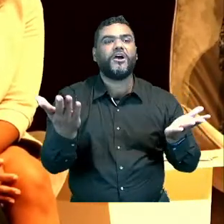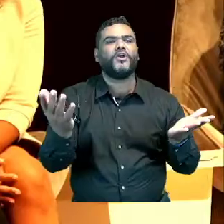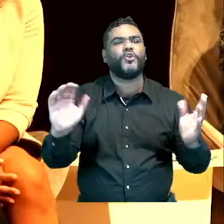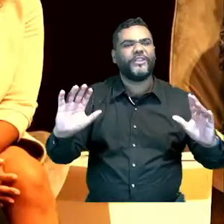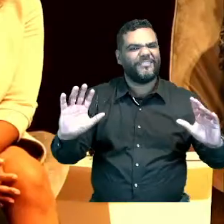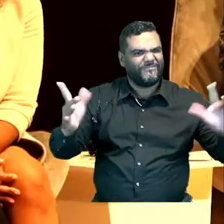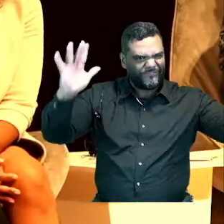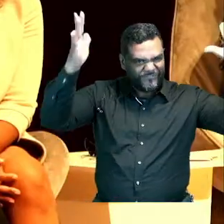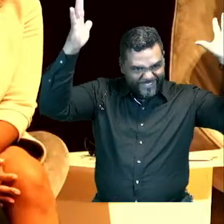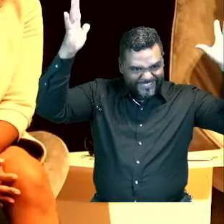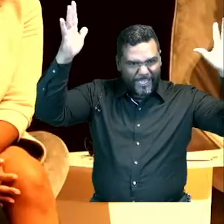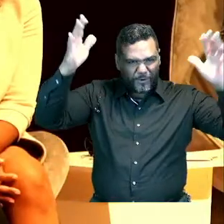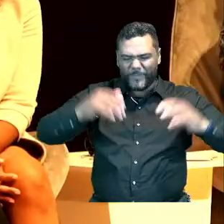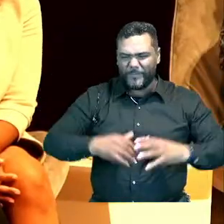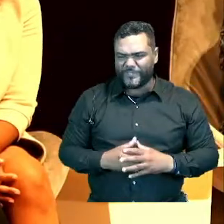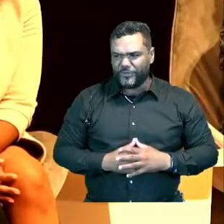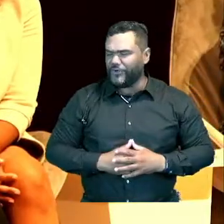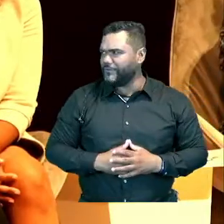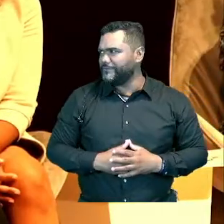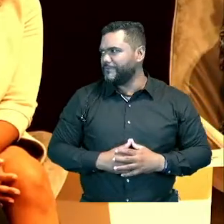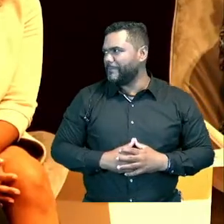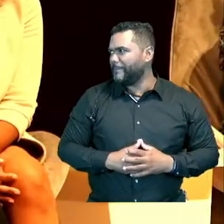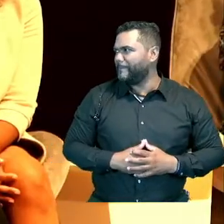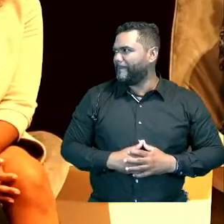And during the Petronio Alvarez Festival,